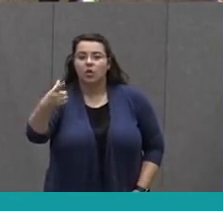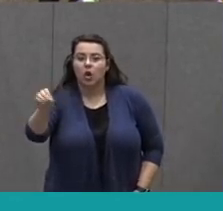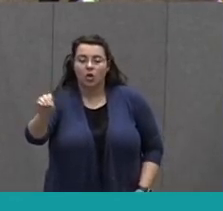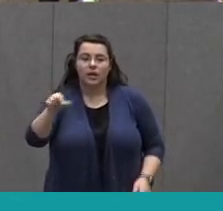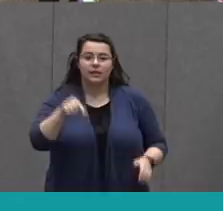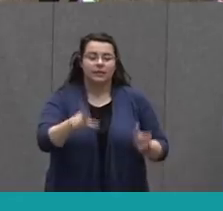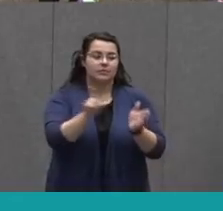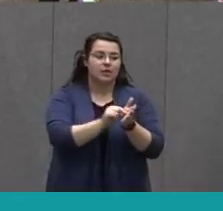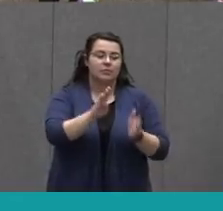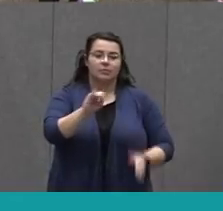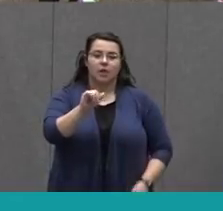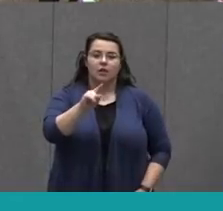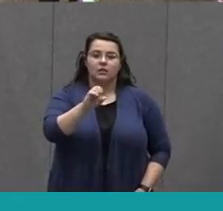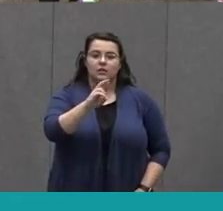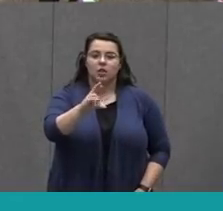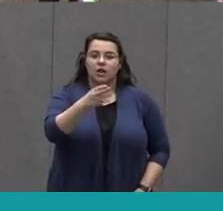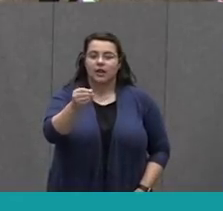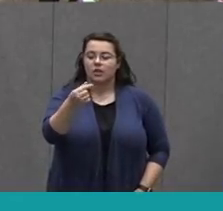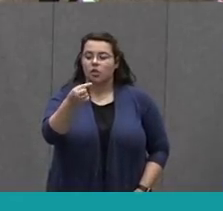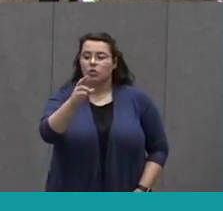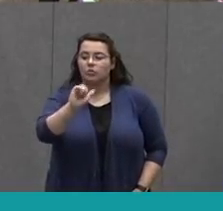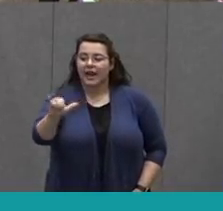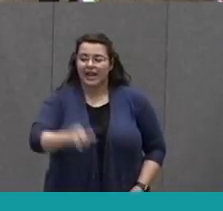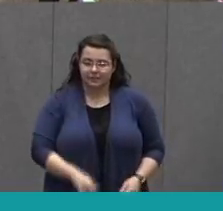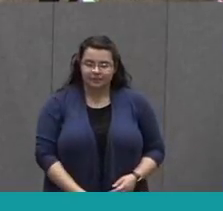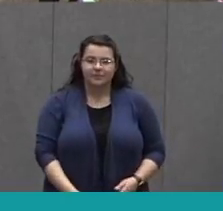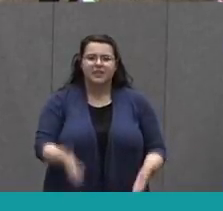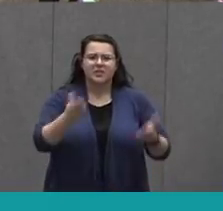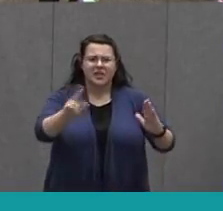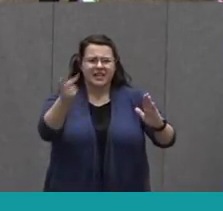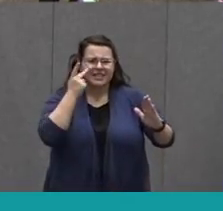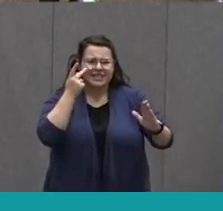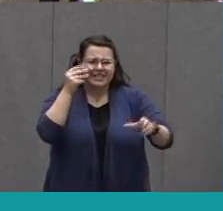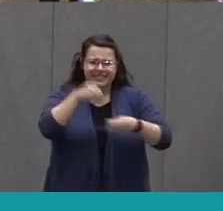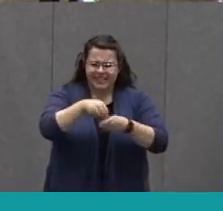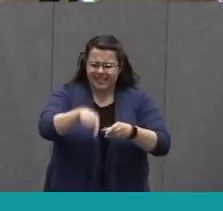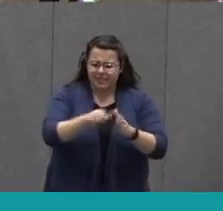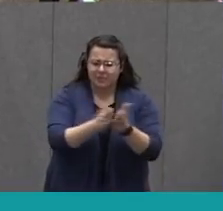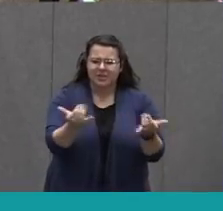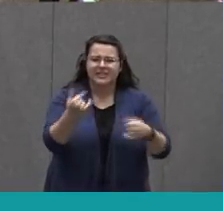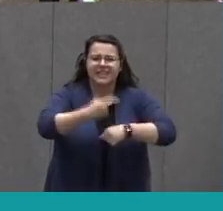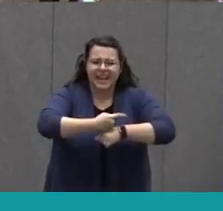Baltzer and Bray. And so let's see what's in this book for today.